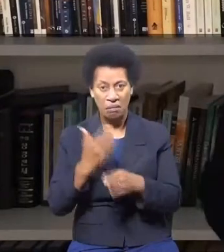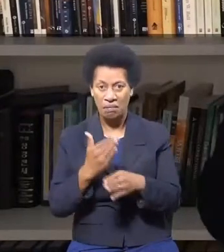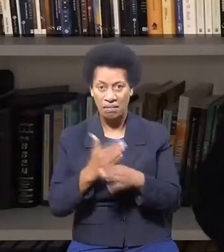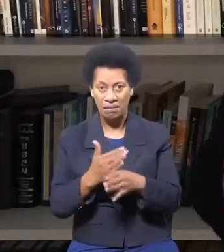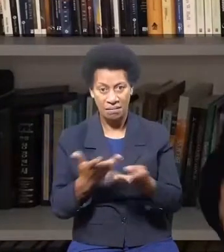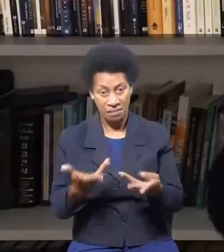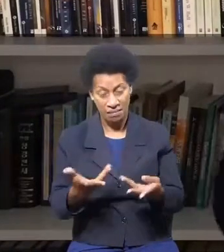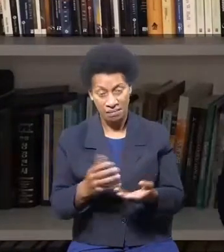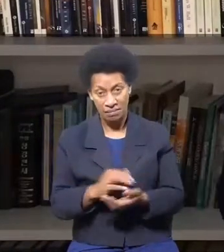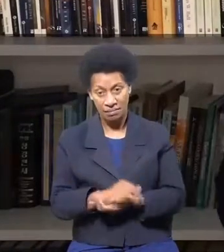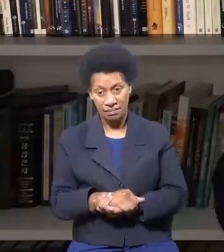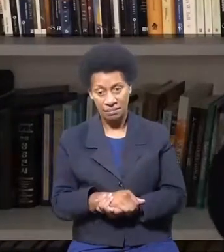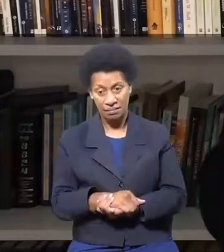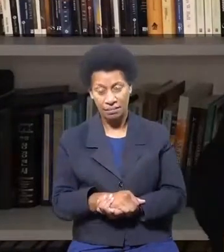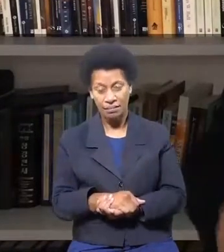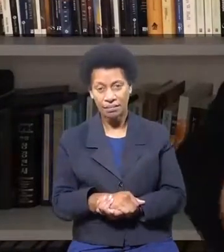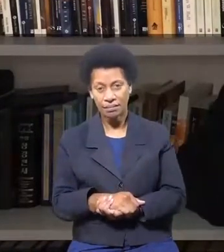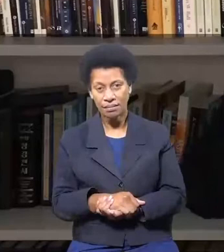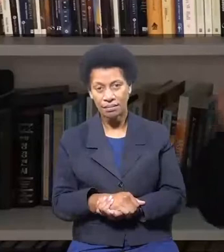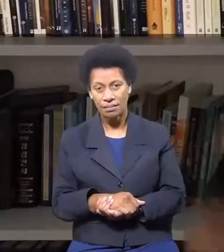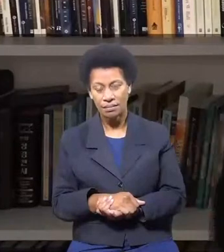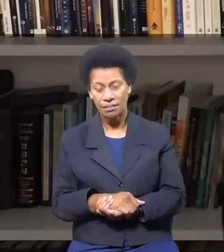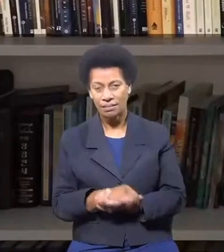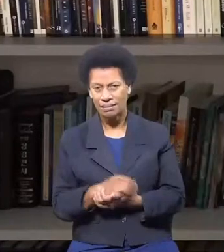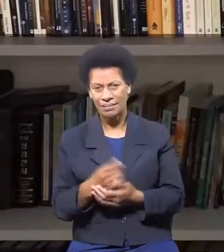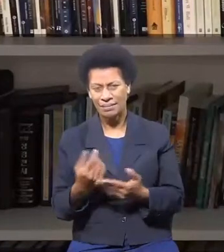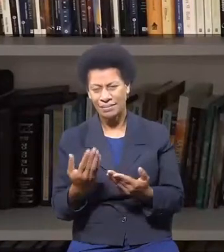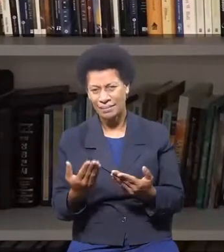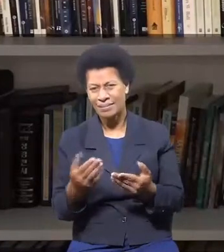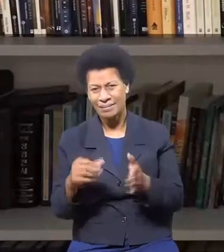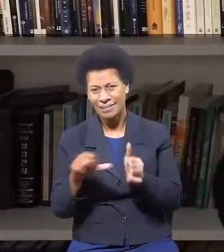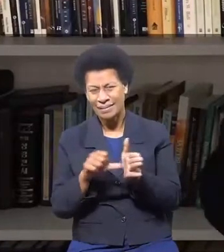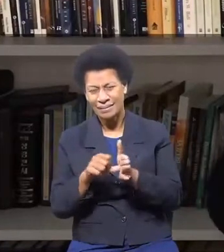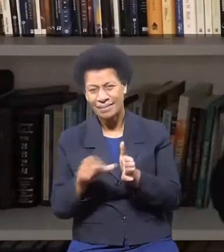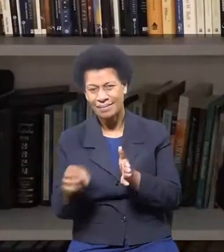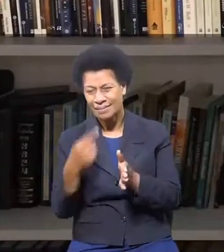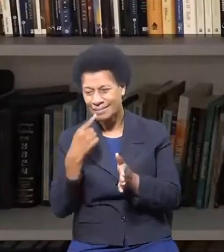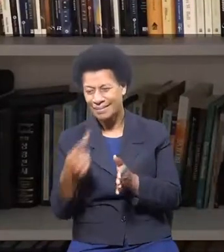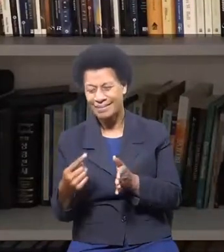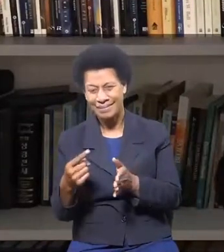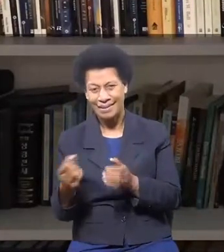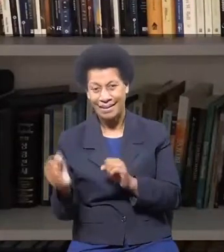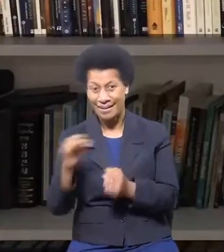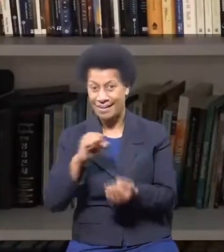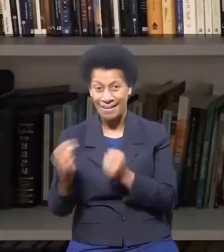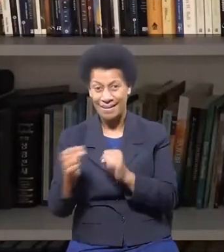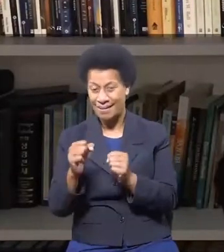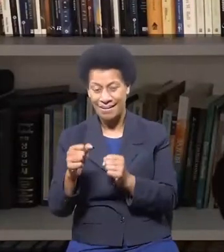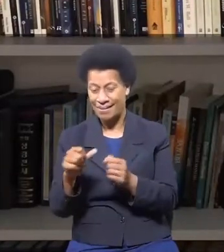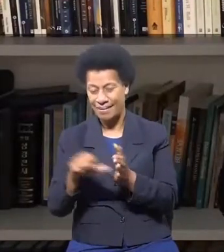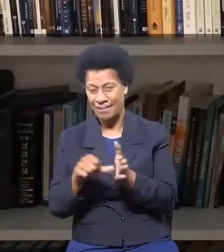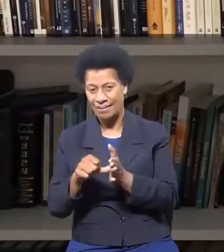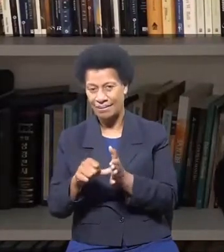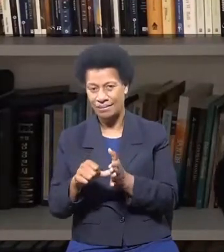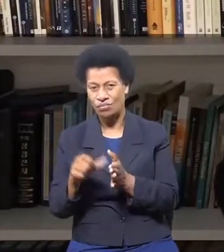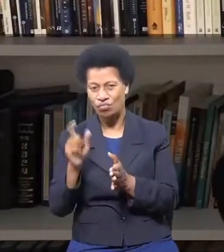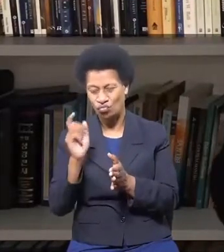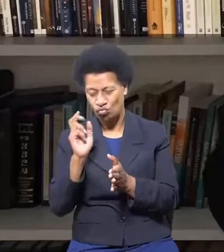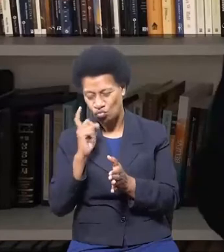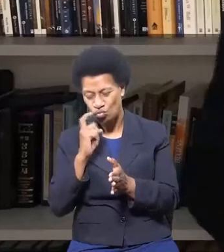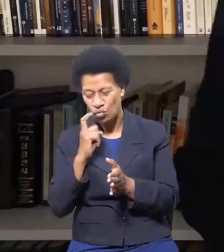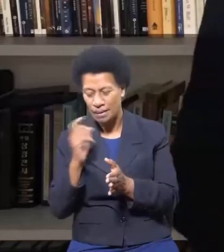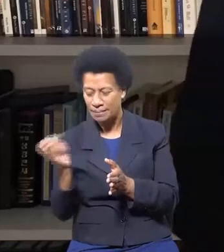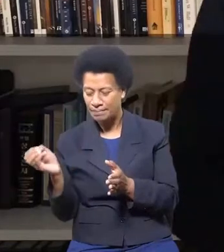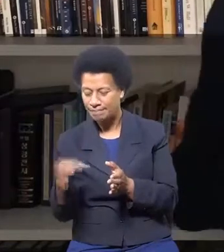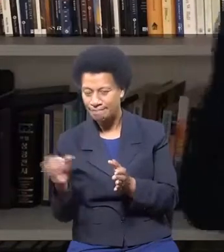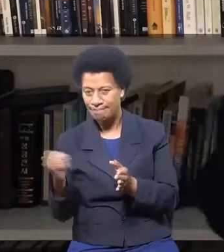James' whole point. That complicated things like cars are difficult to put together. Very, very difficult to put